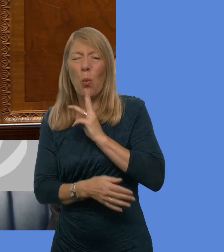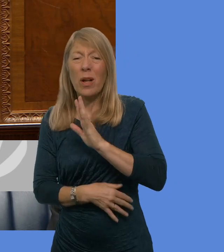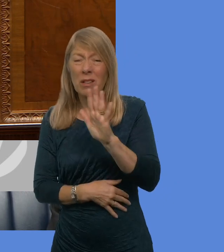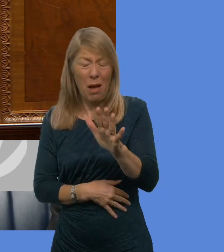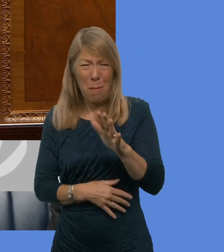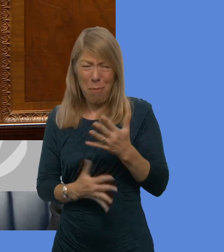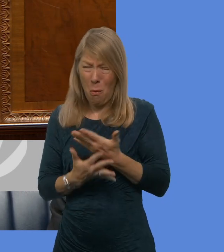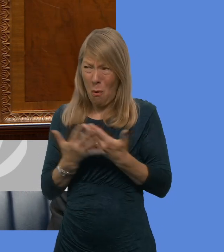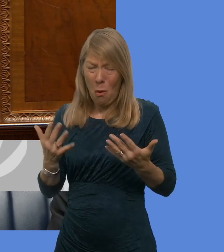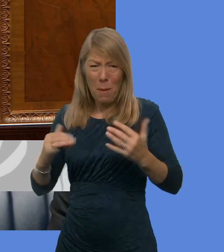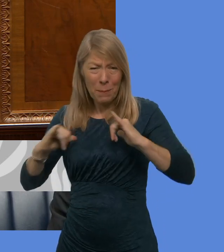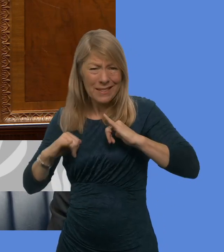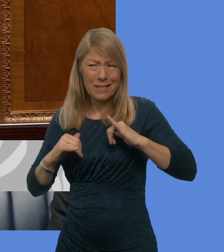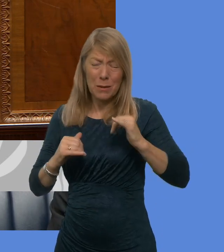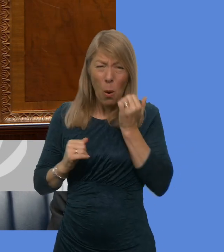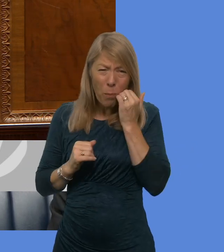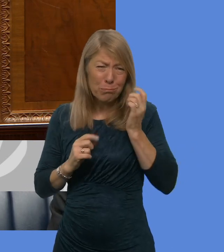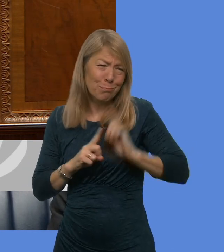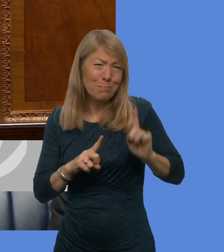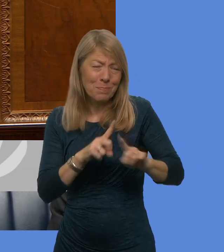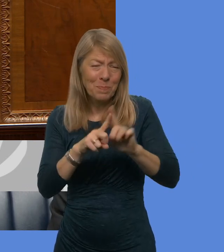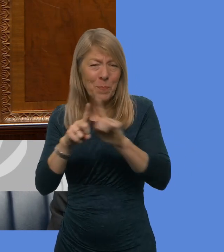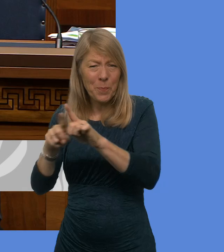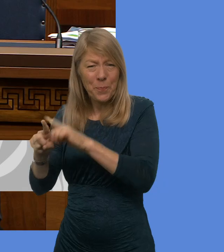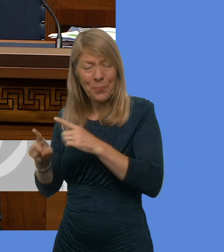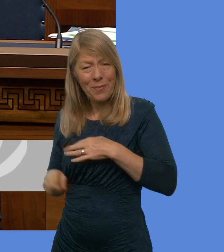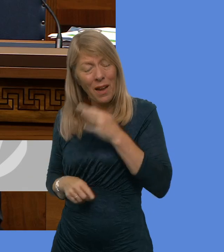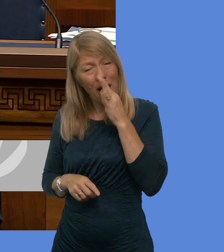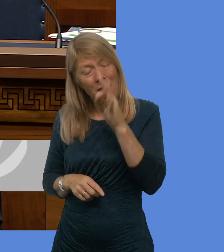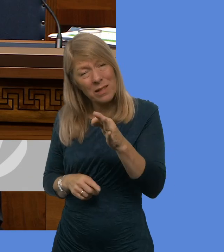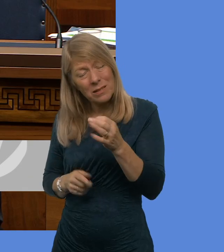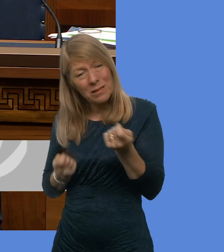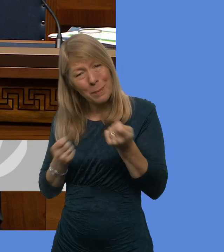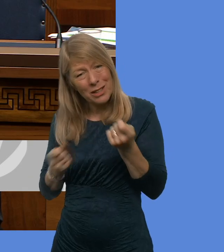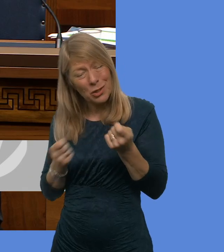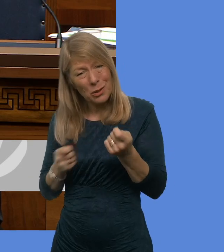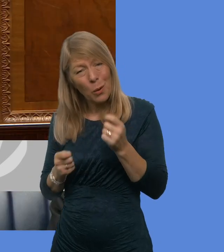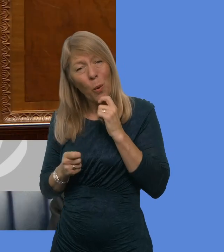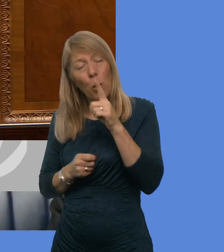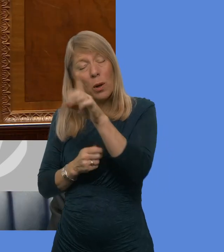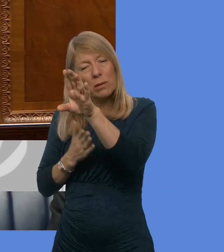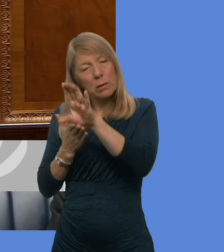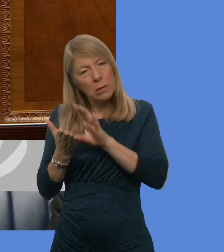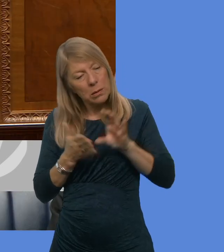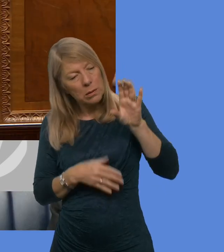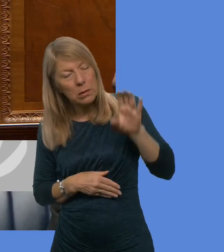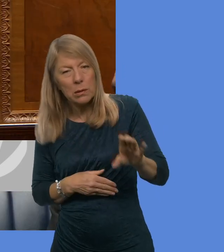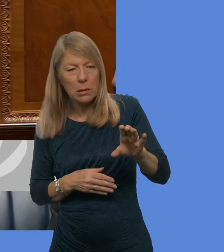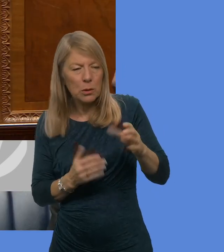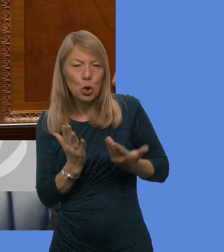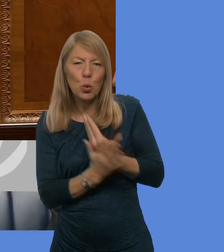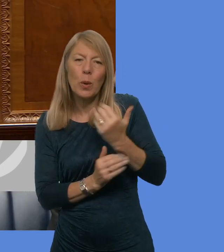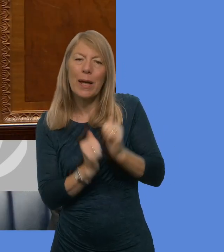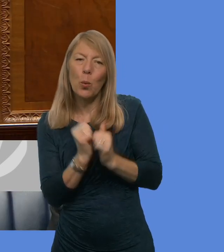issue? And will he commit to funding the devices that are necessary to allow us to ascertain just how much